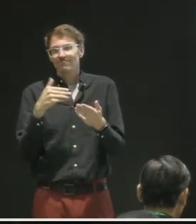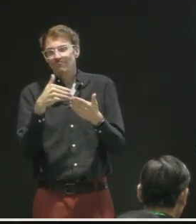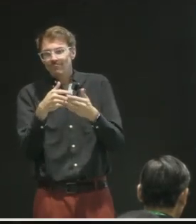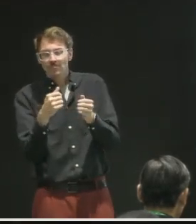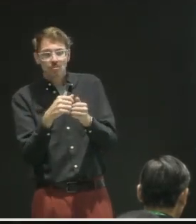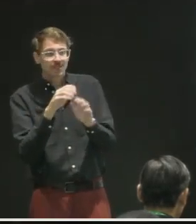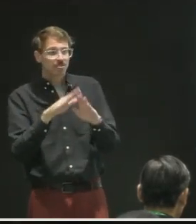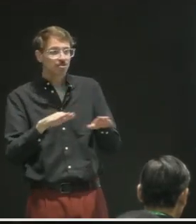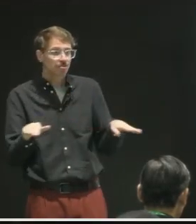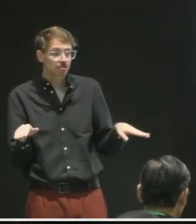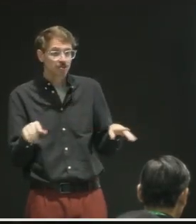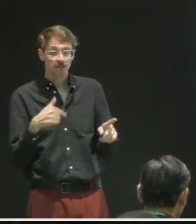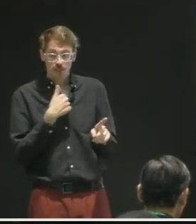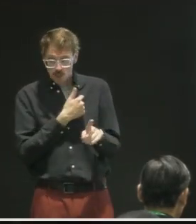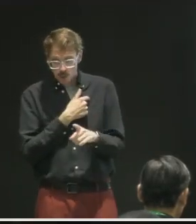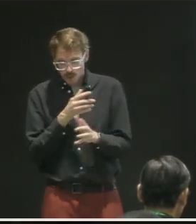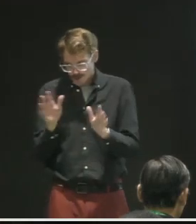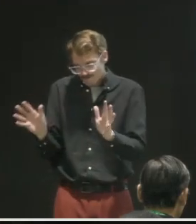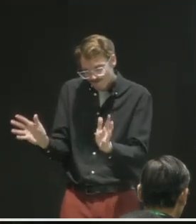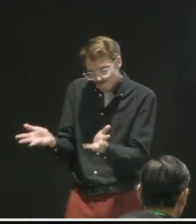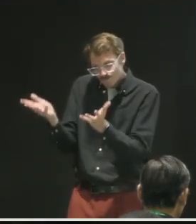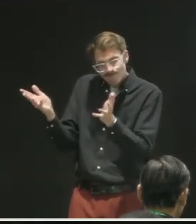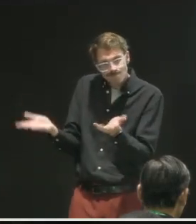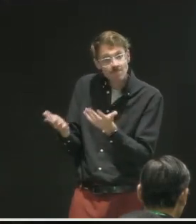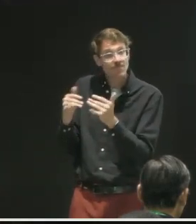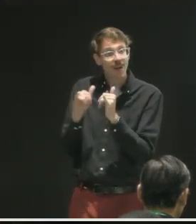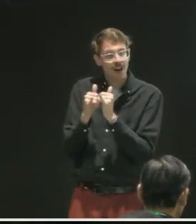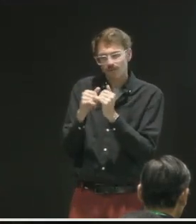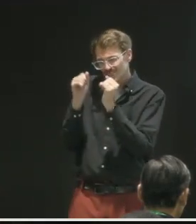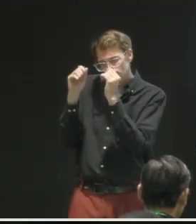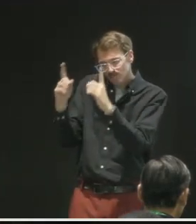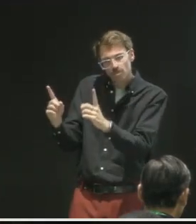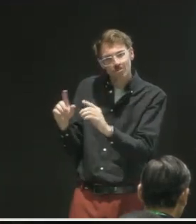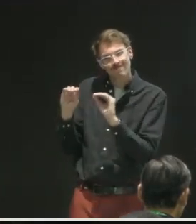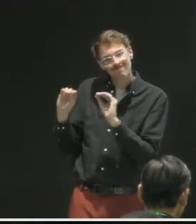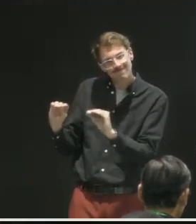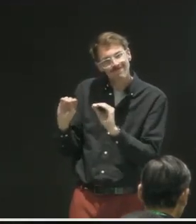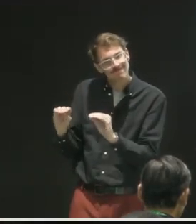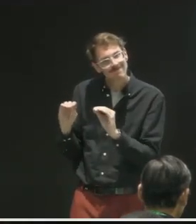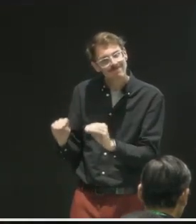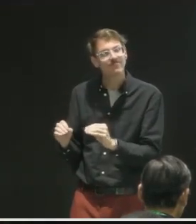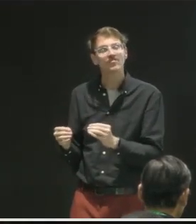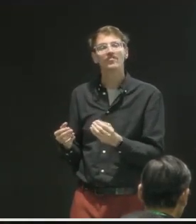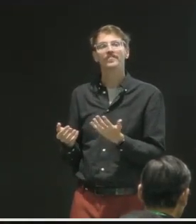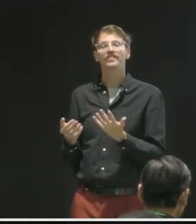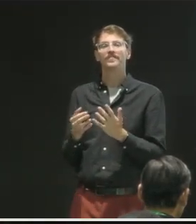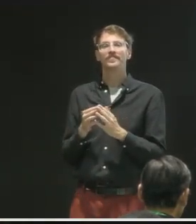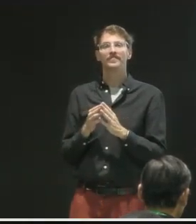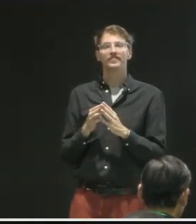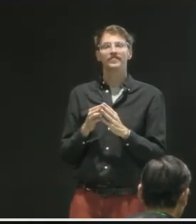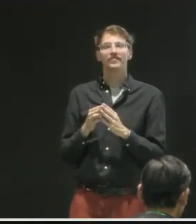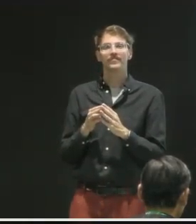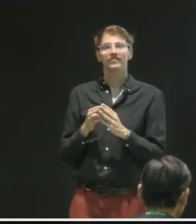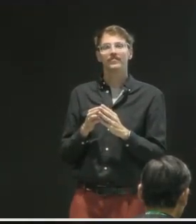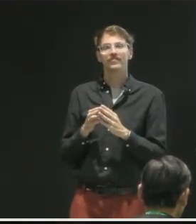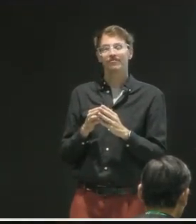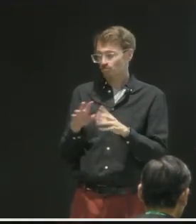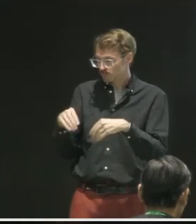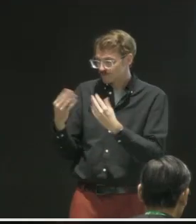we strengthen them with education, and how